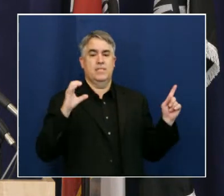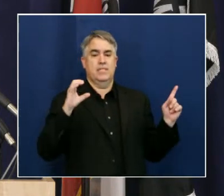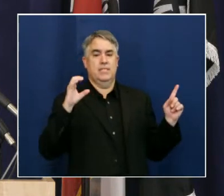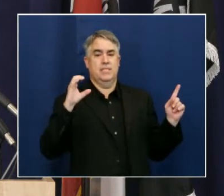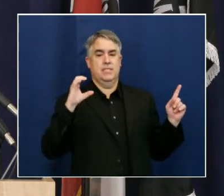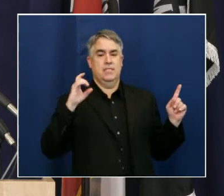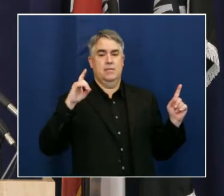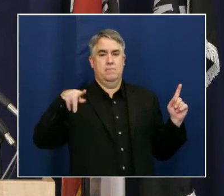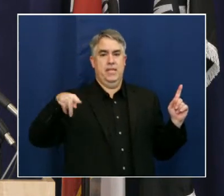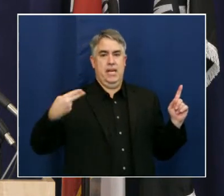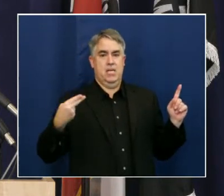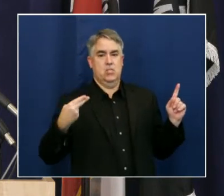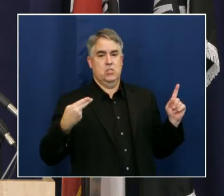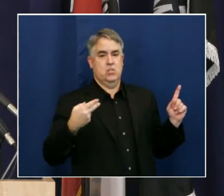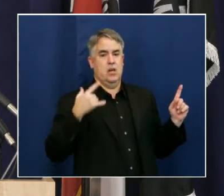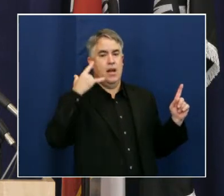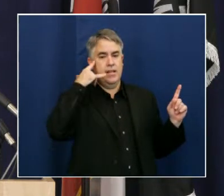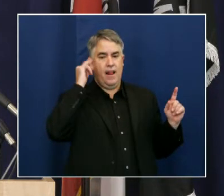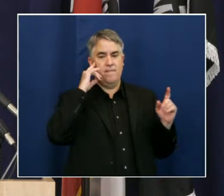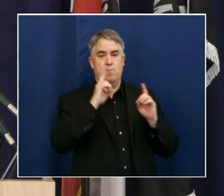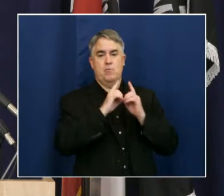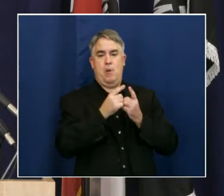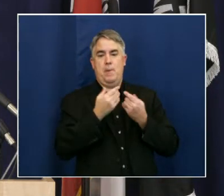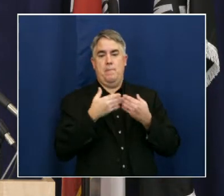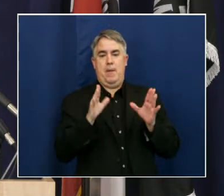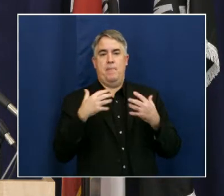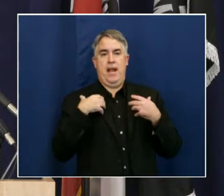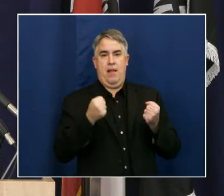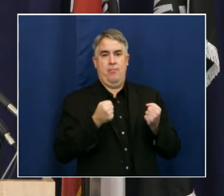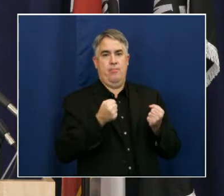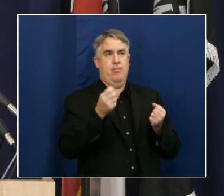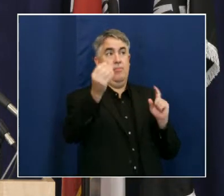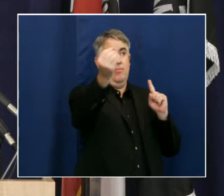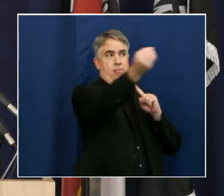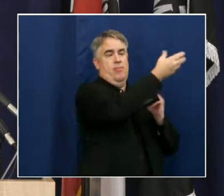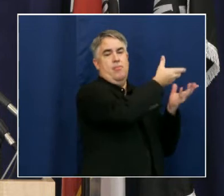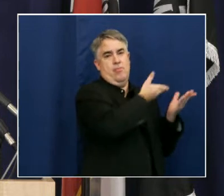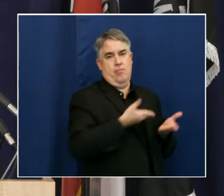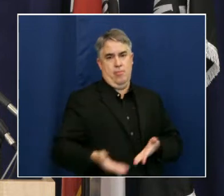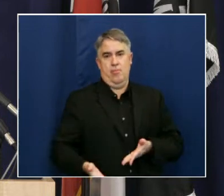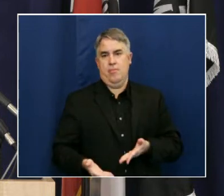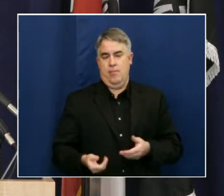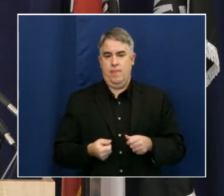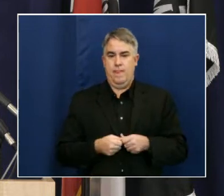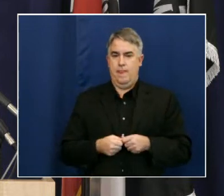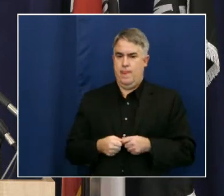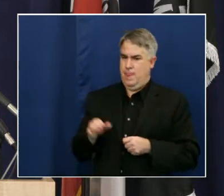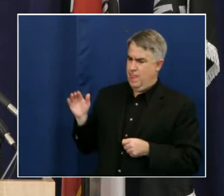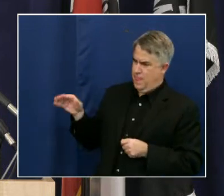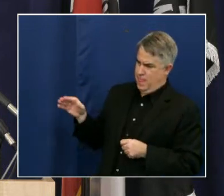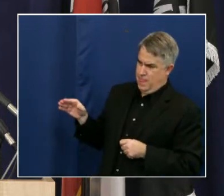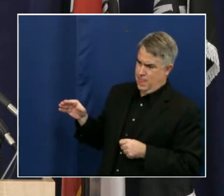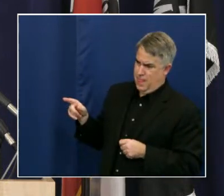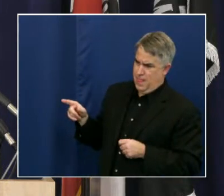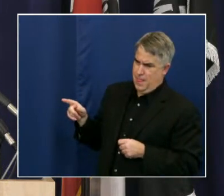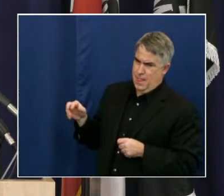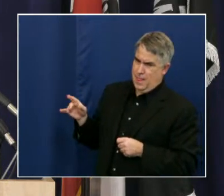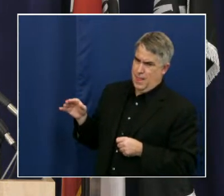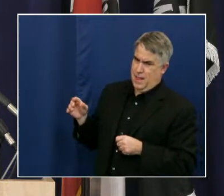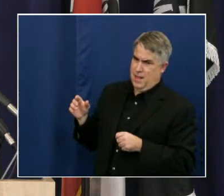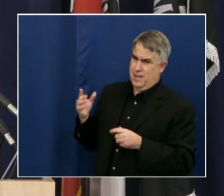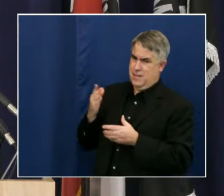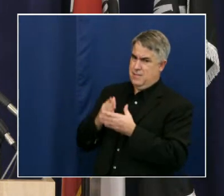Health. Okay. Yeah. And lastly, we're hearing anecdotal reports that some people are not showing up for their appointments,